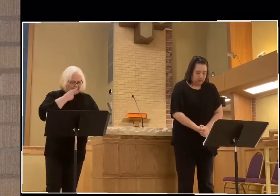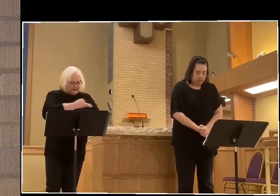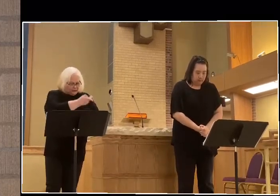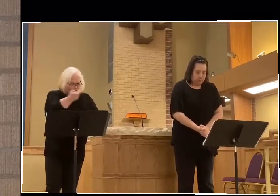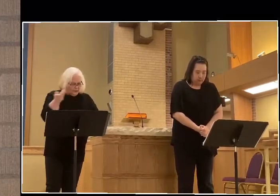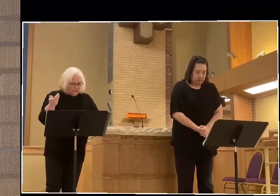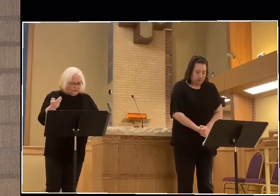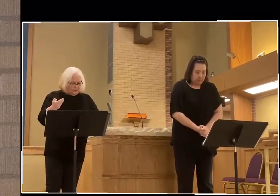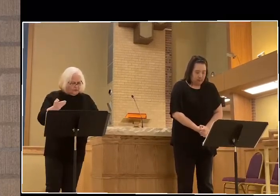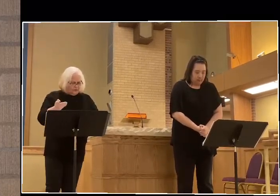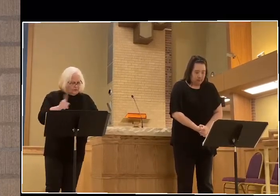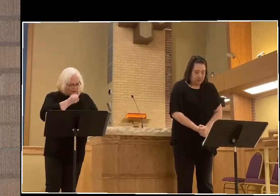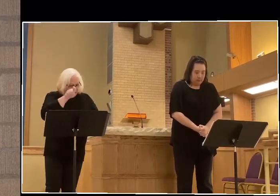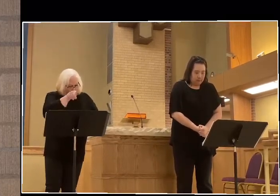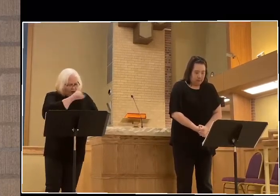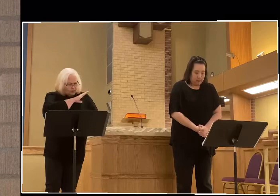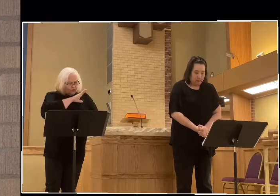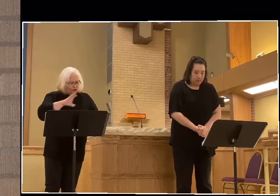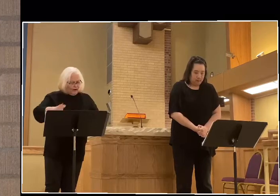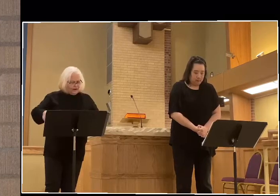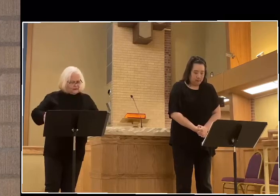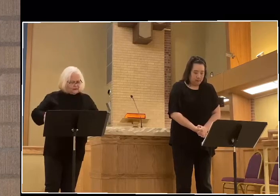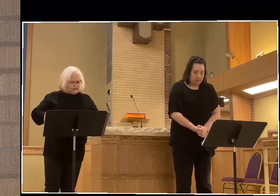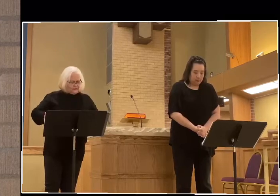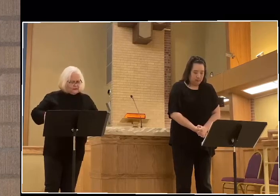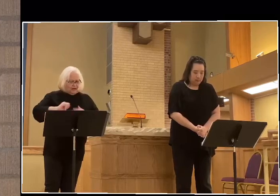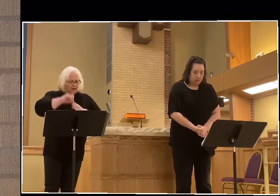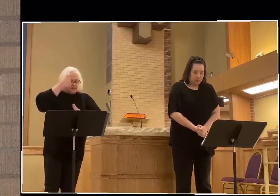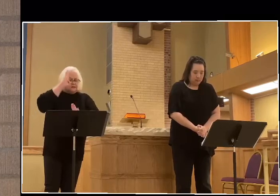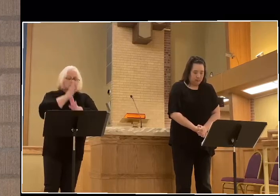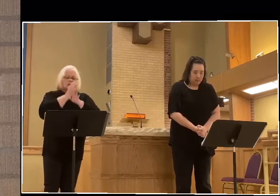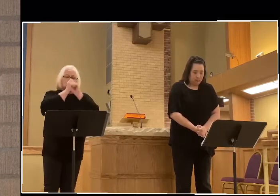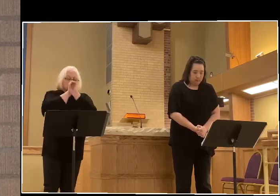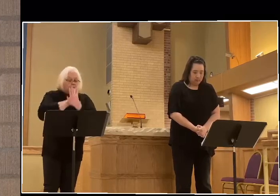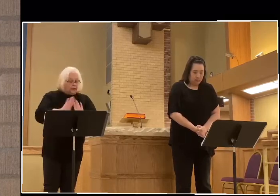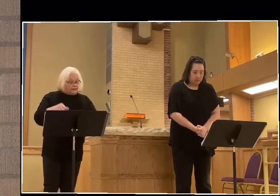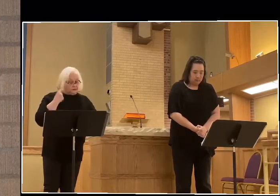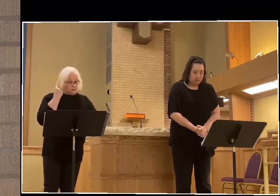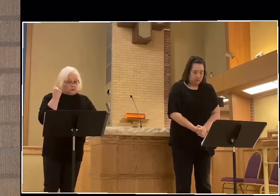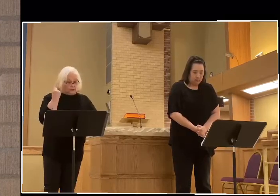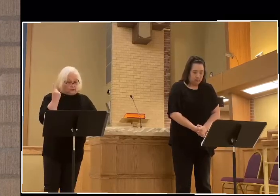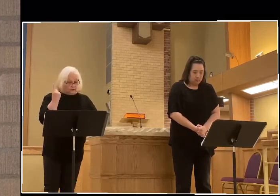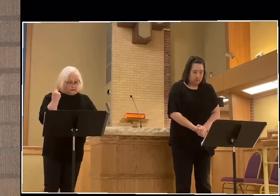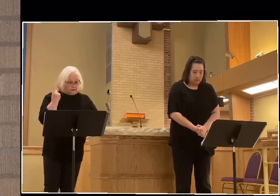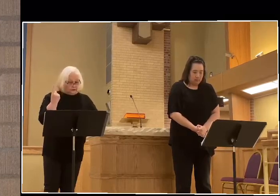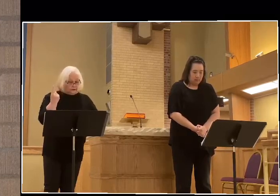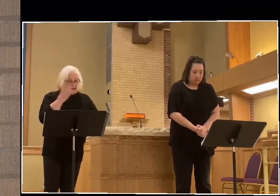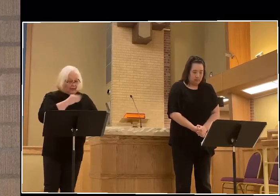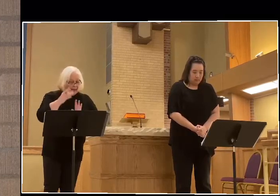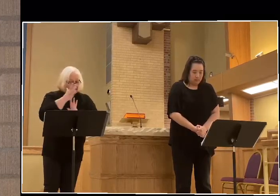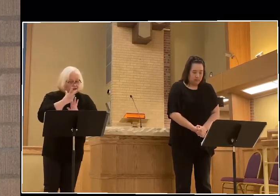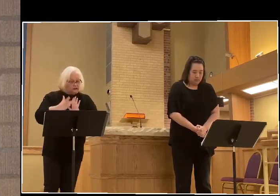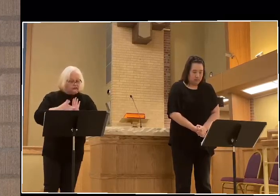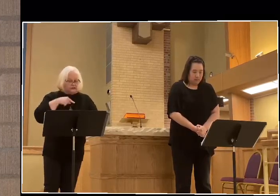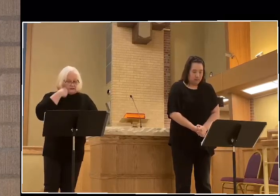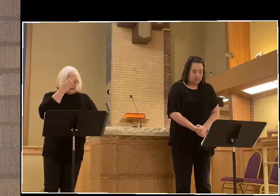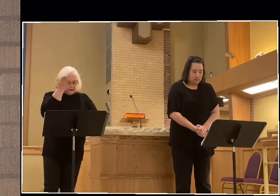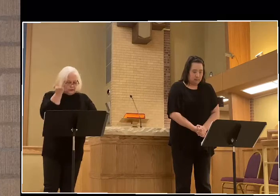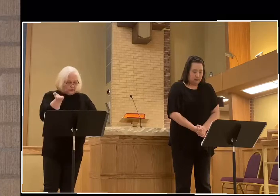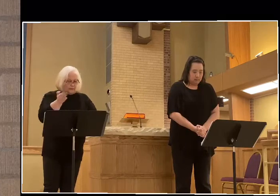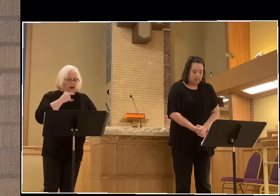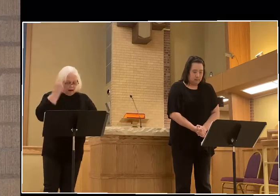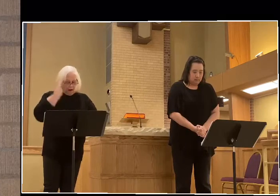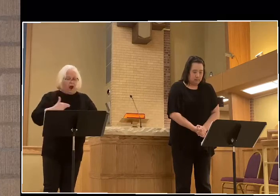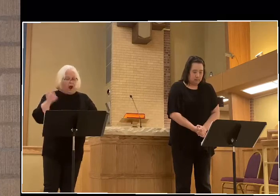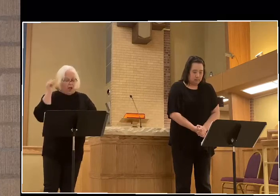him, "Are you the Christ, the Son of the Blessed One?" And Jesus said to him, "I